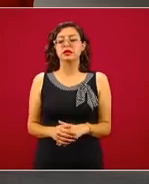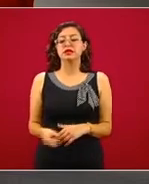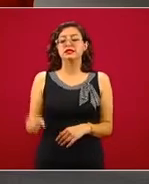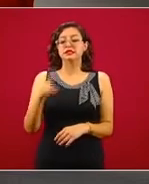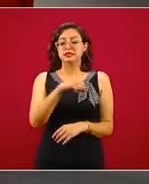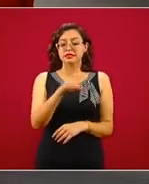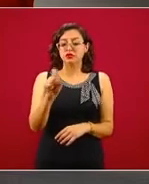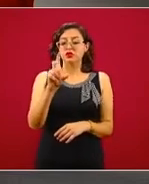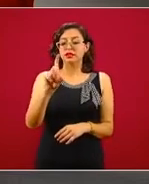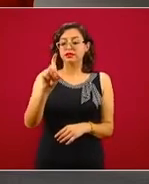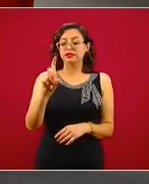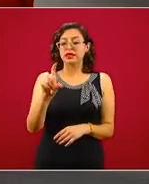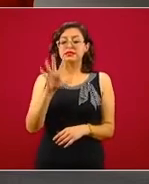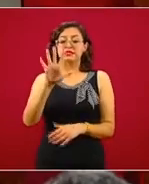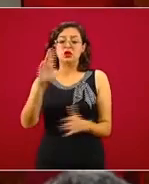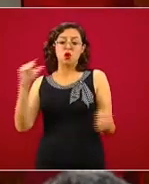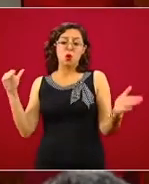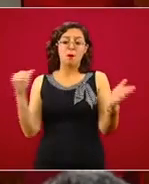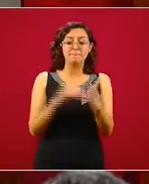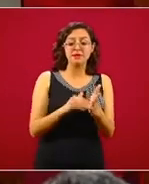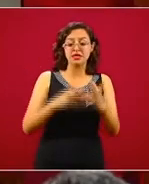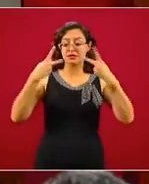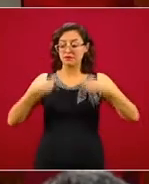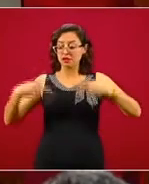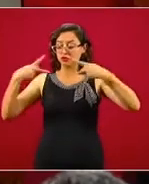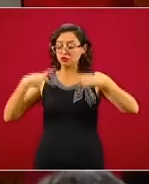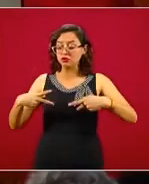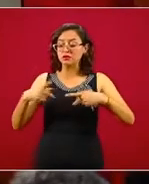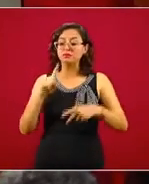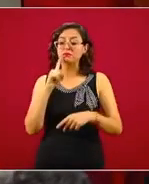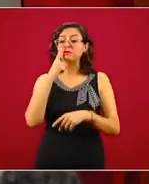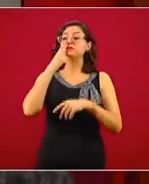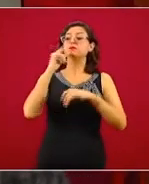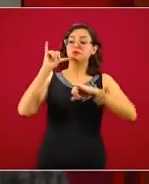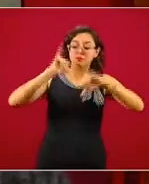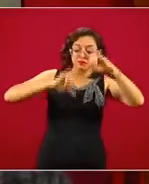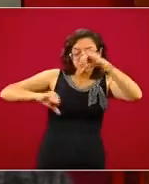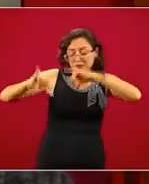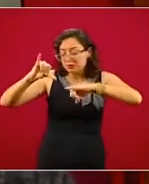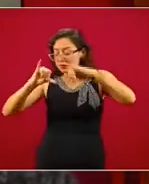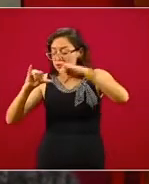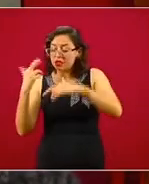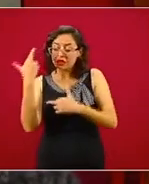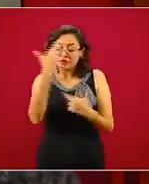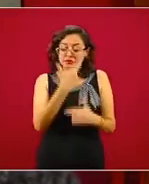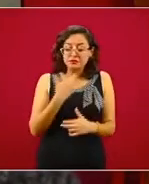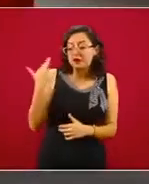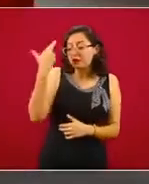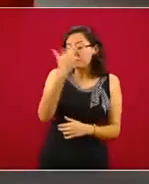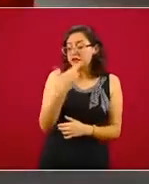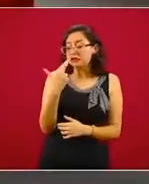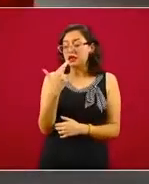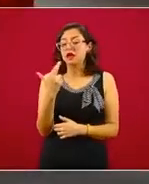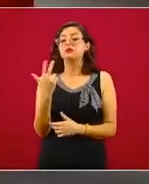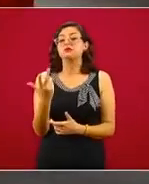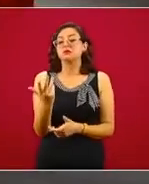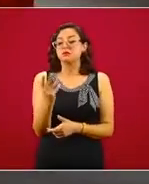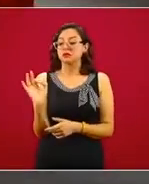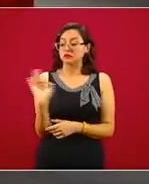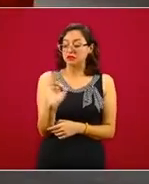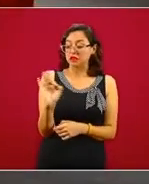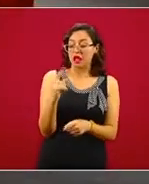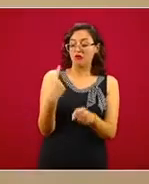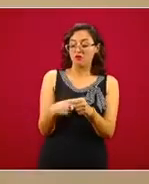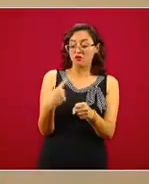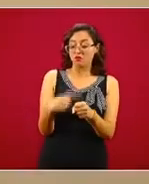135,000 las personas que en México ya han sido estudiadas We've y que han tested ingresado over en casos 130,000 people. sospechosos.